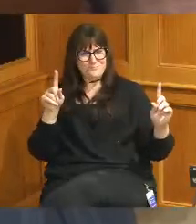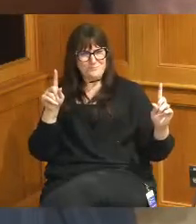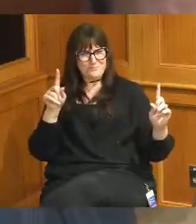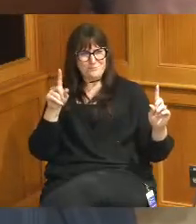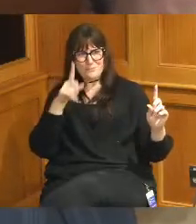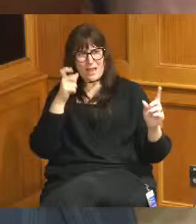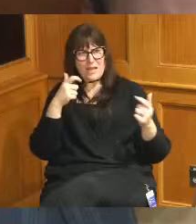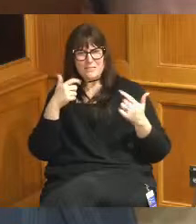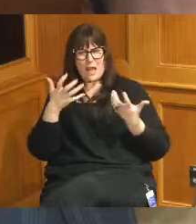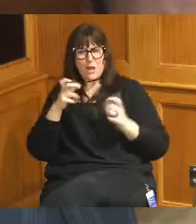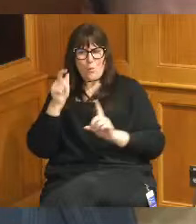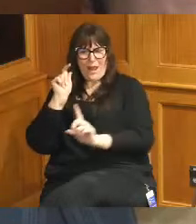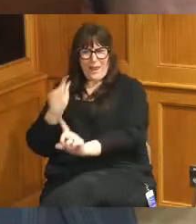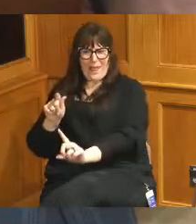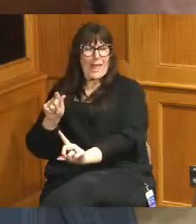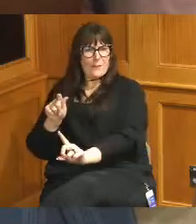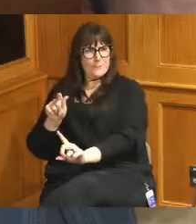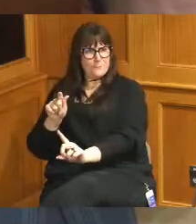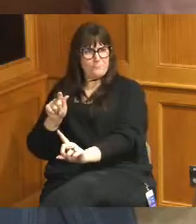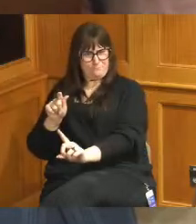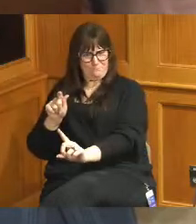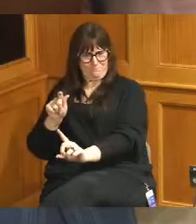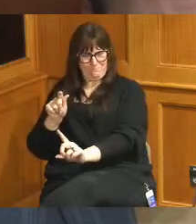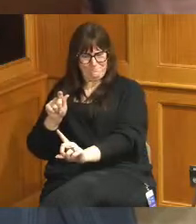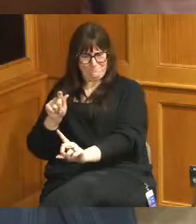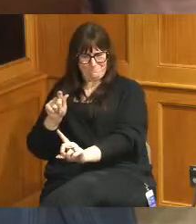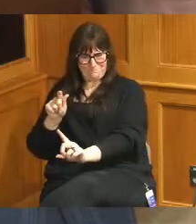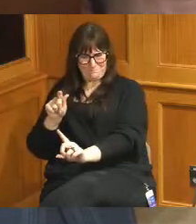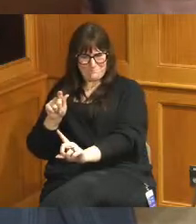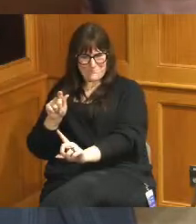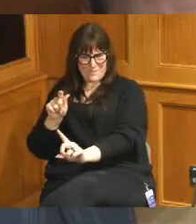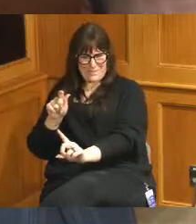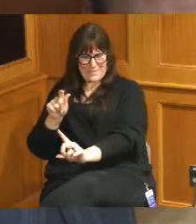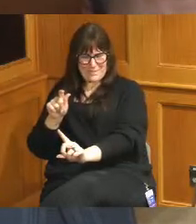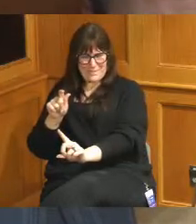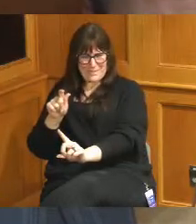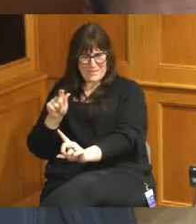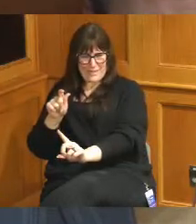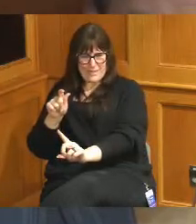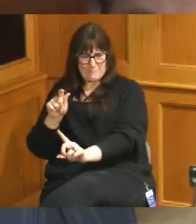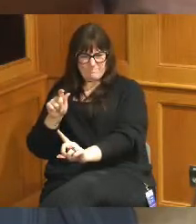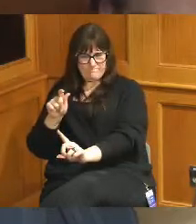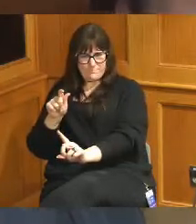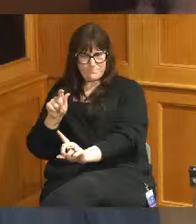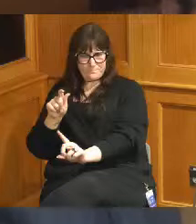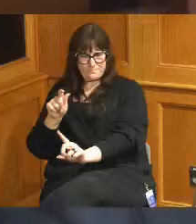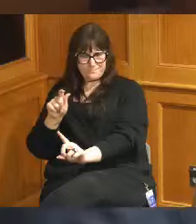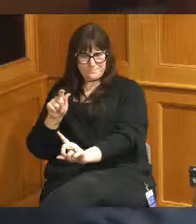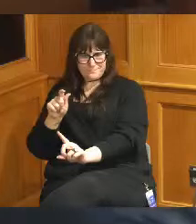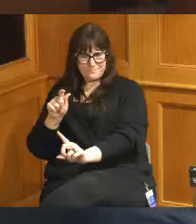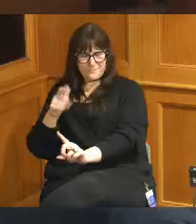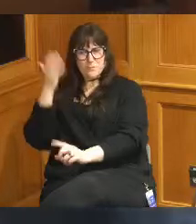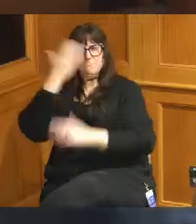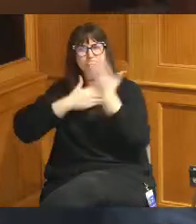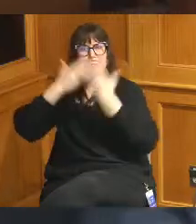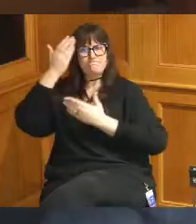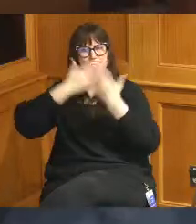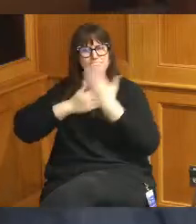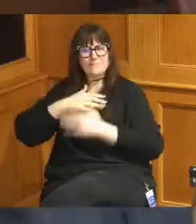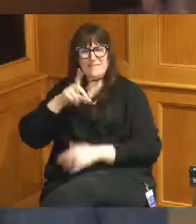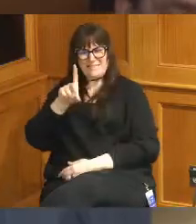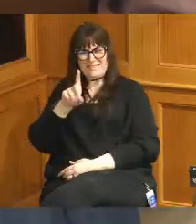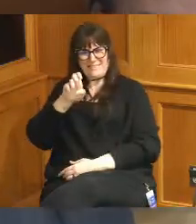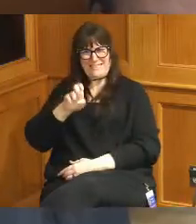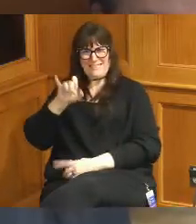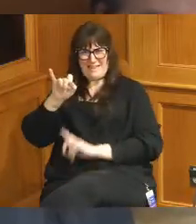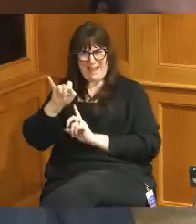I don't want him put into a box of what they are demonizing as DEI. This